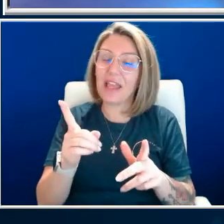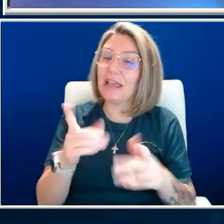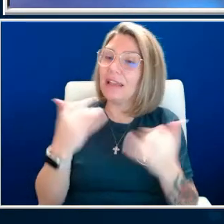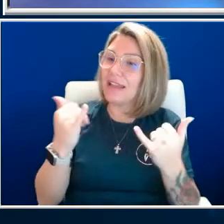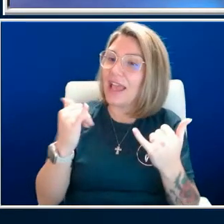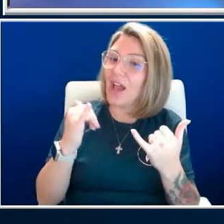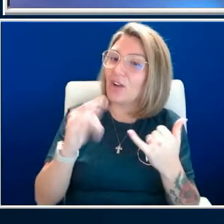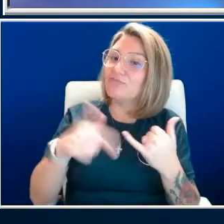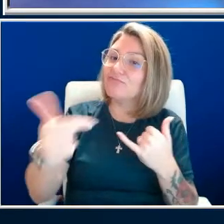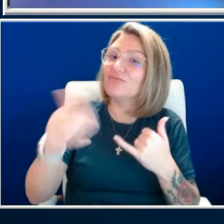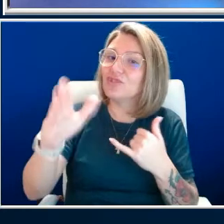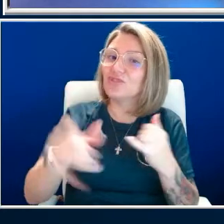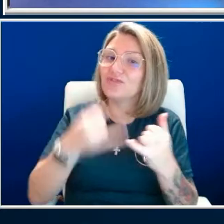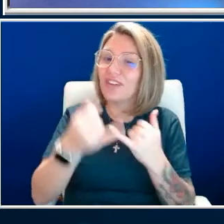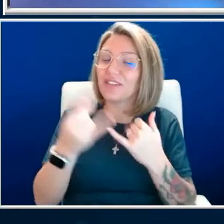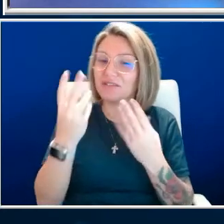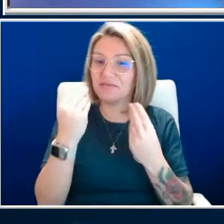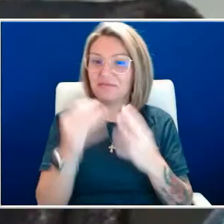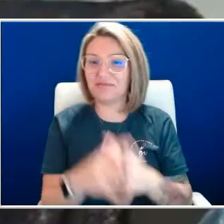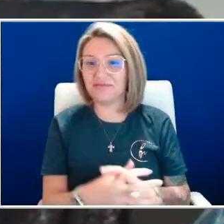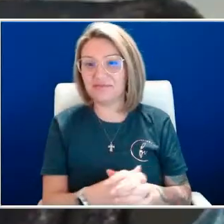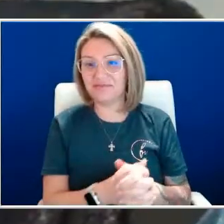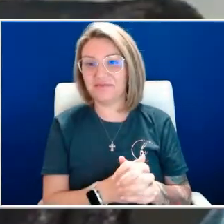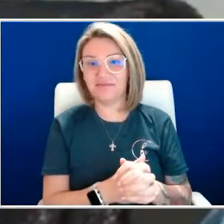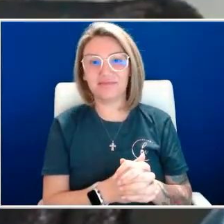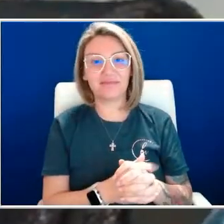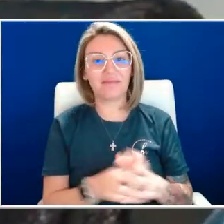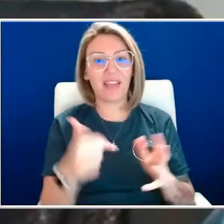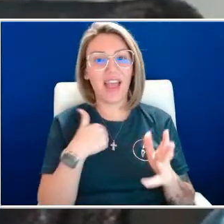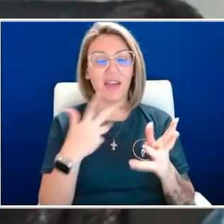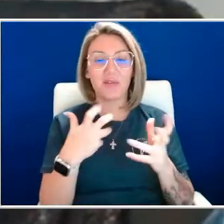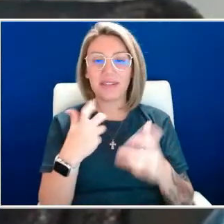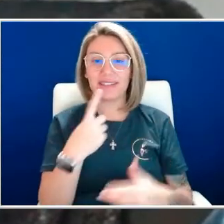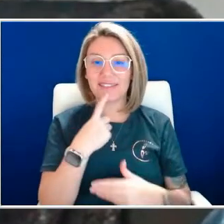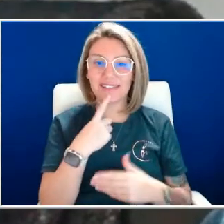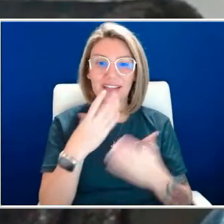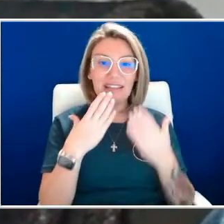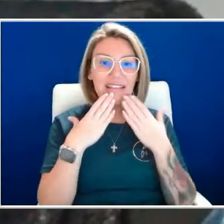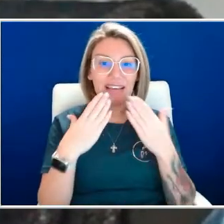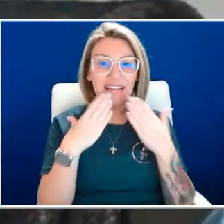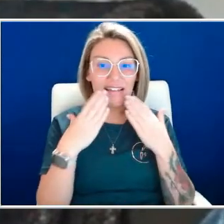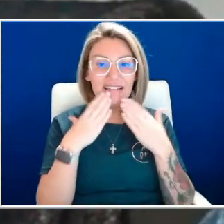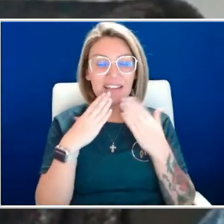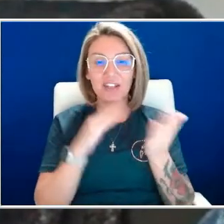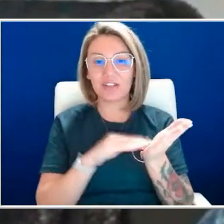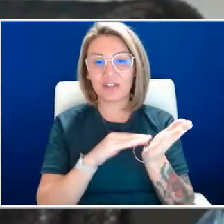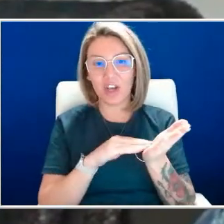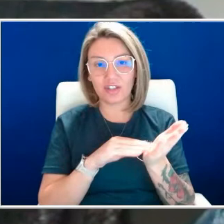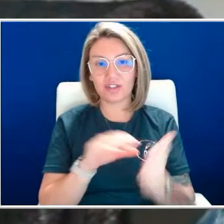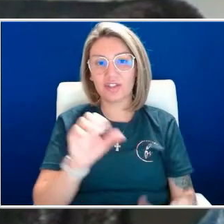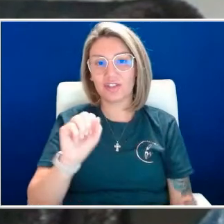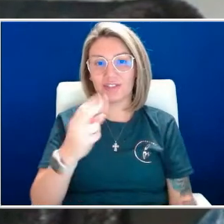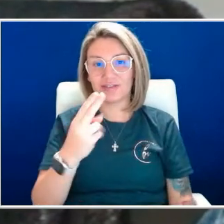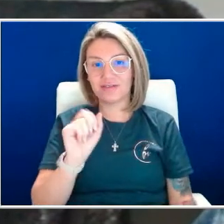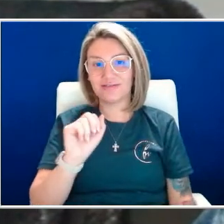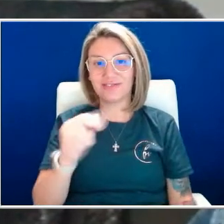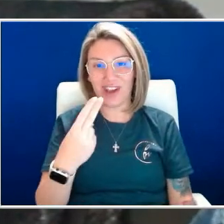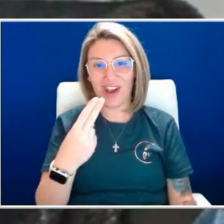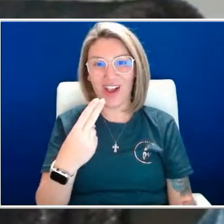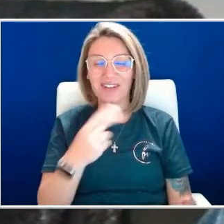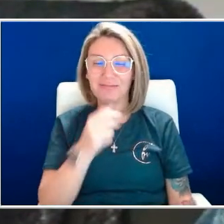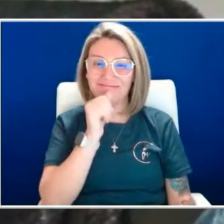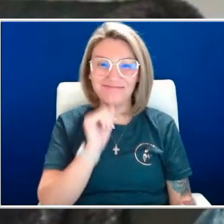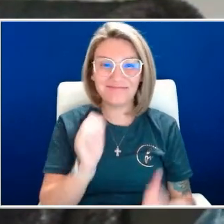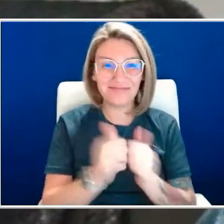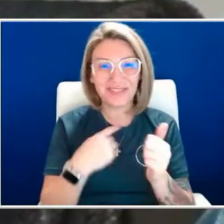thoughts. I just want to say thank you to Dr. Shaw for hanging in there with me through